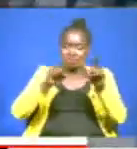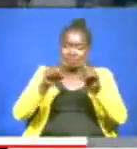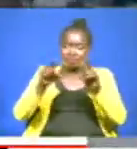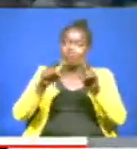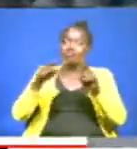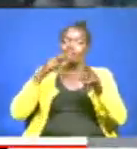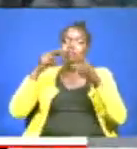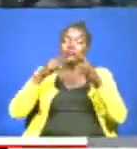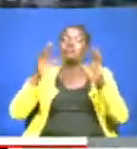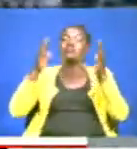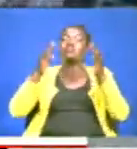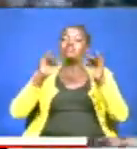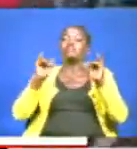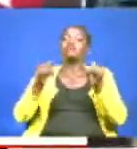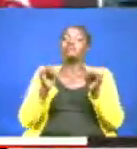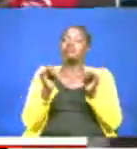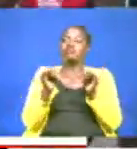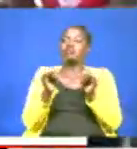style.